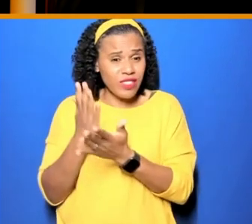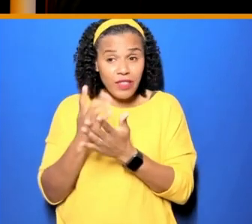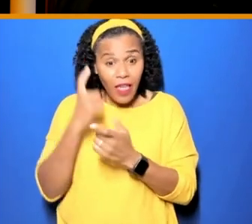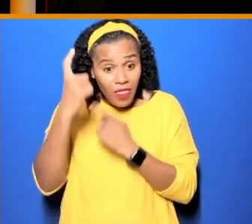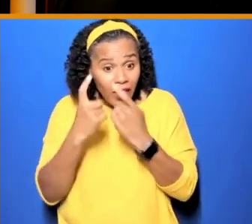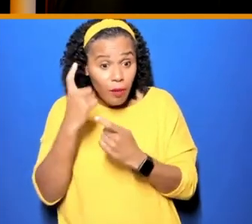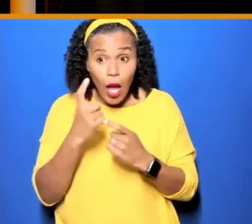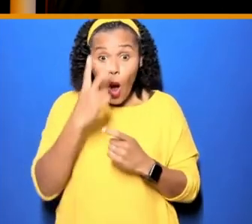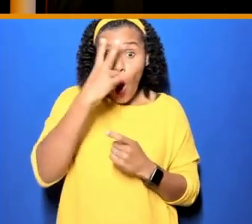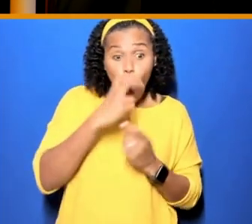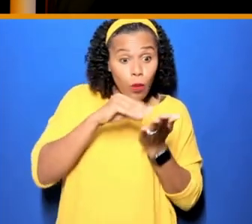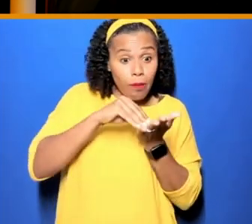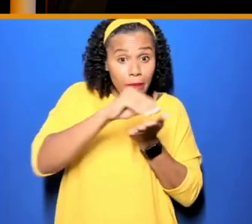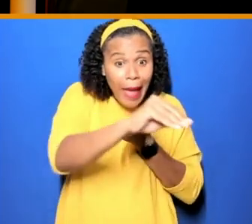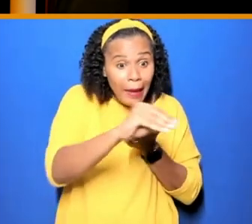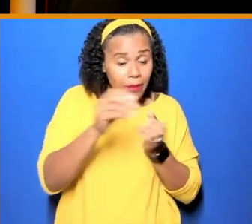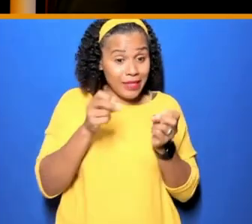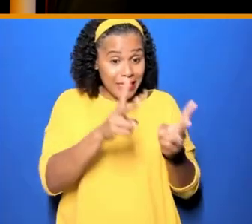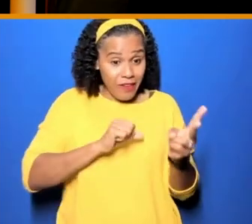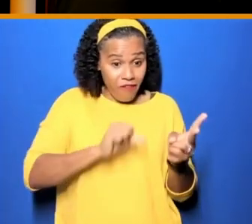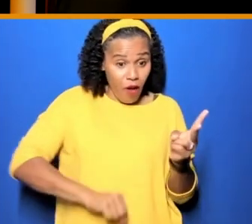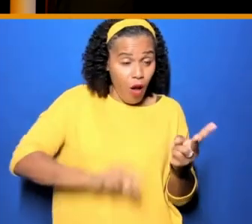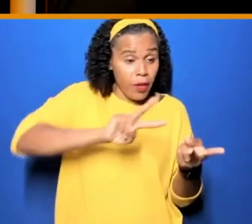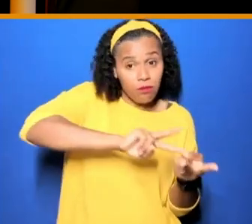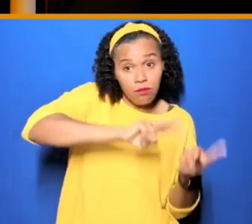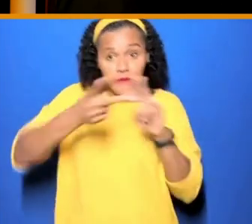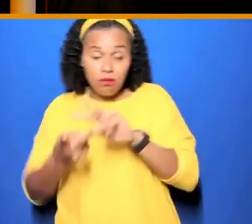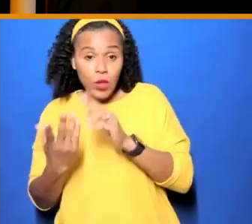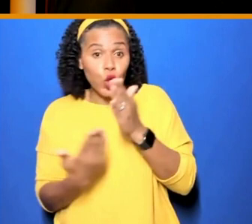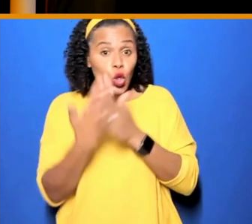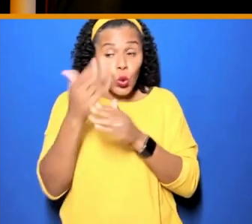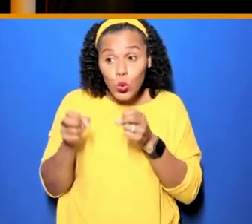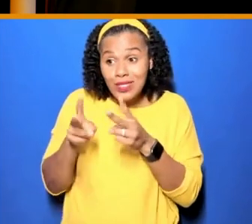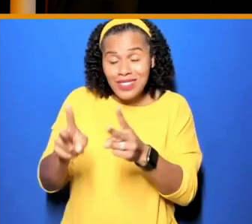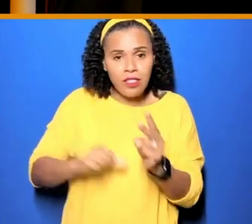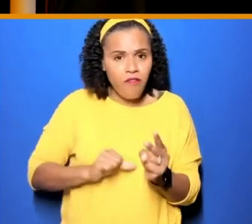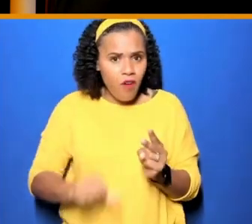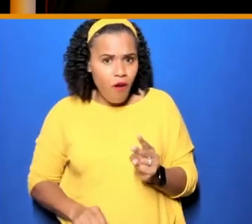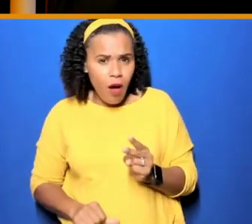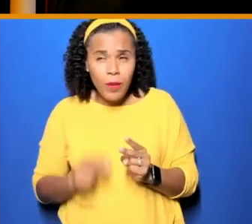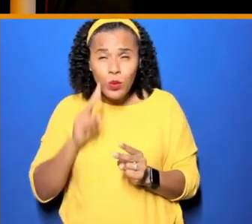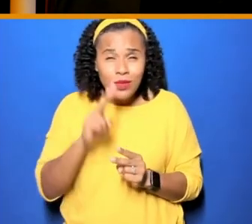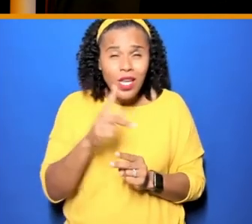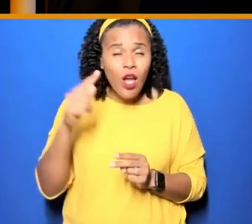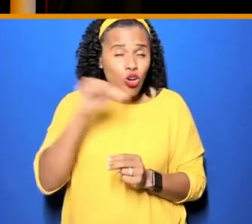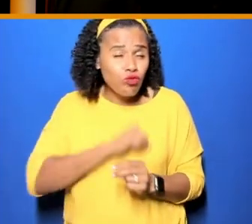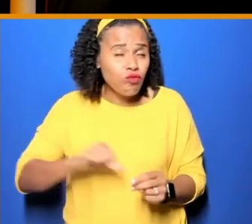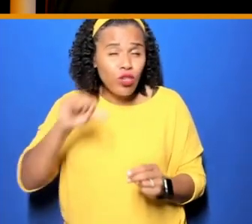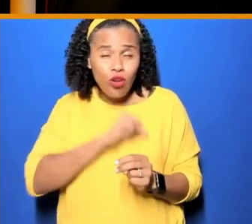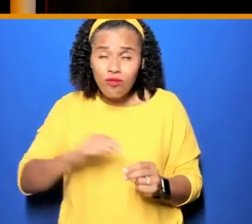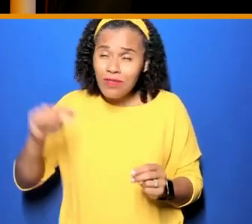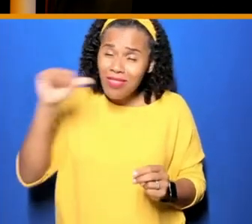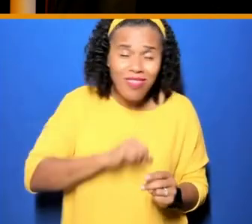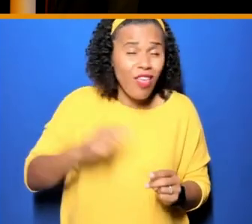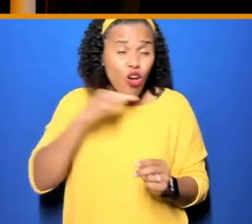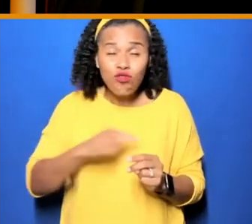the old payment system for farming to the new one, which will see hundreds, if not thousands, of family farms go out of